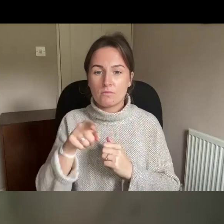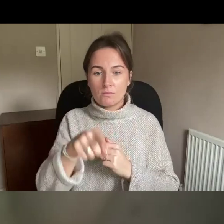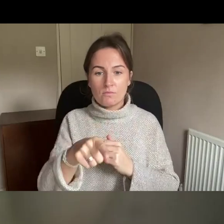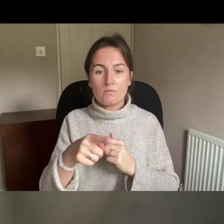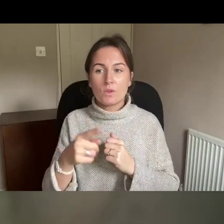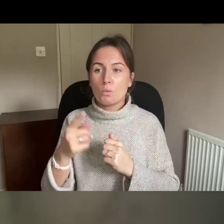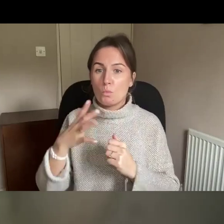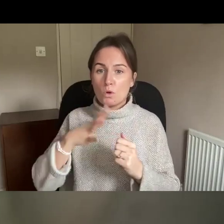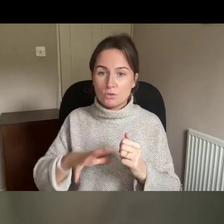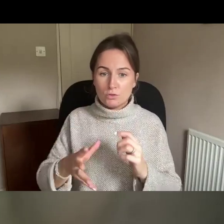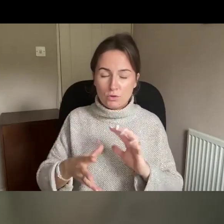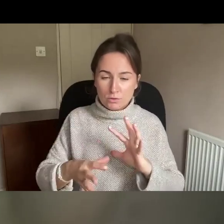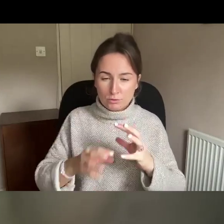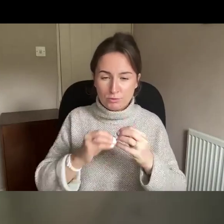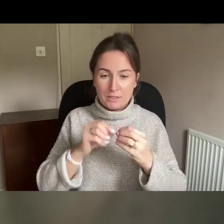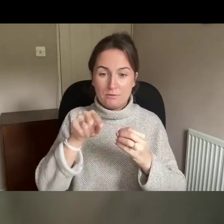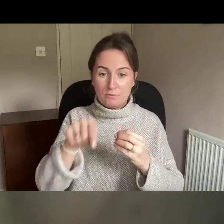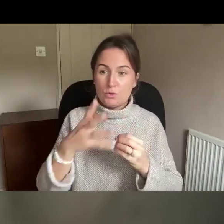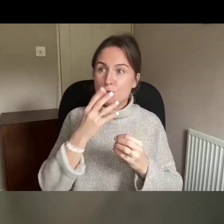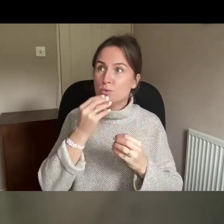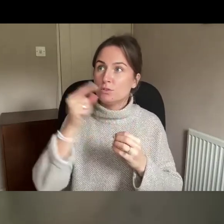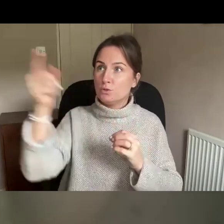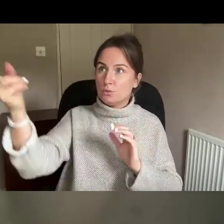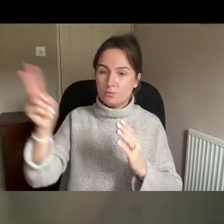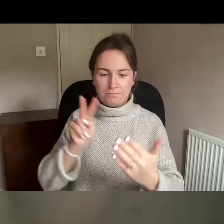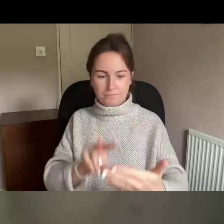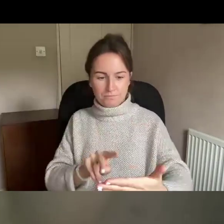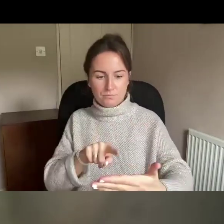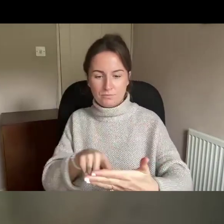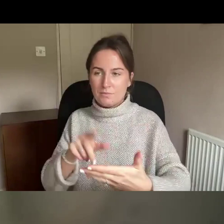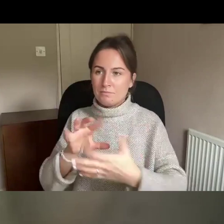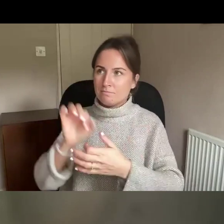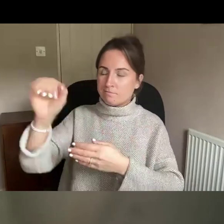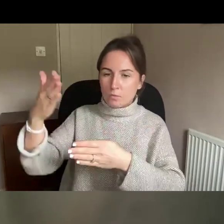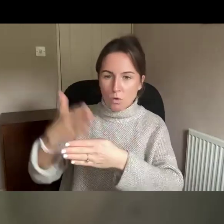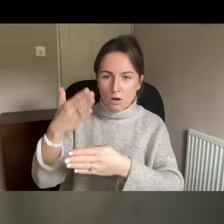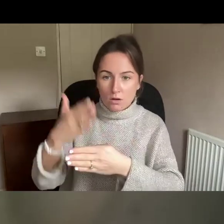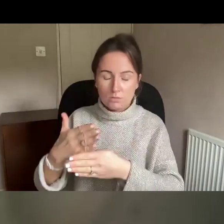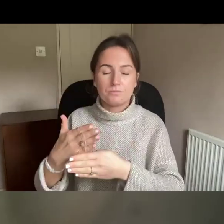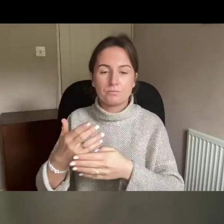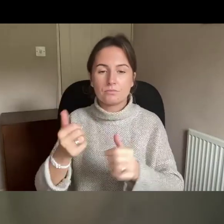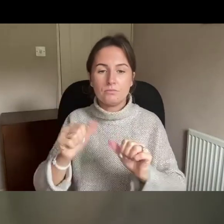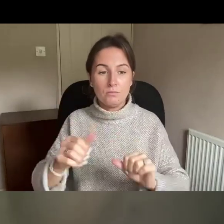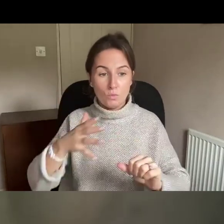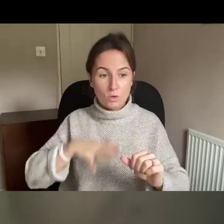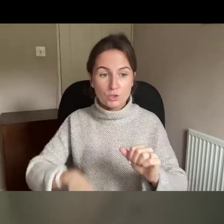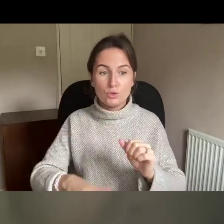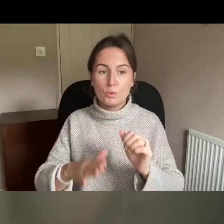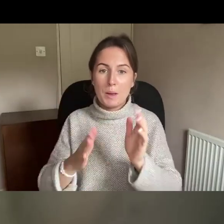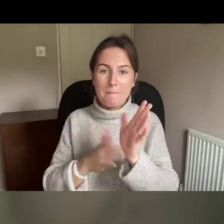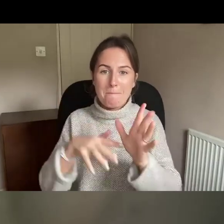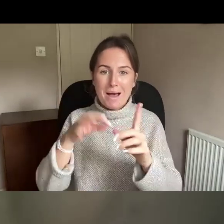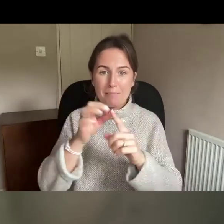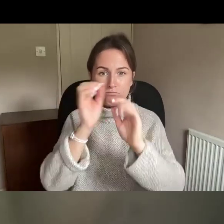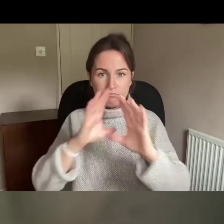system and use individually back at their own places of work? We wanted a mapping tool. So how could we map cultural assets